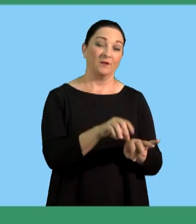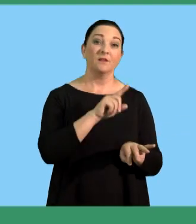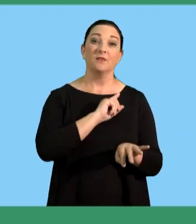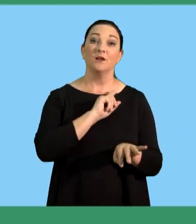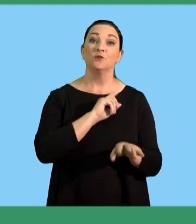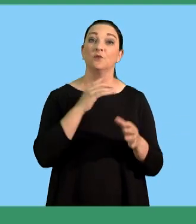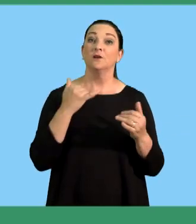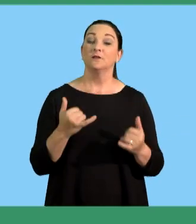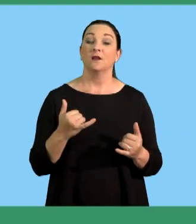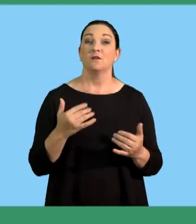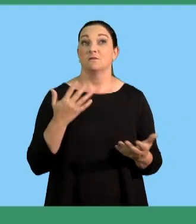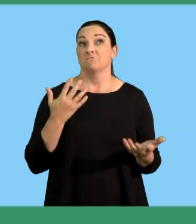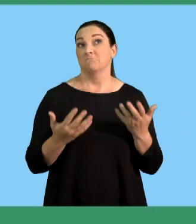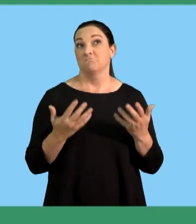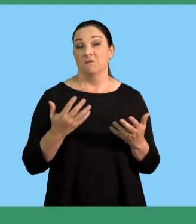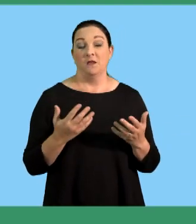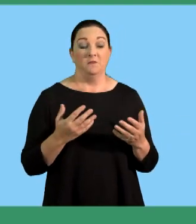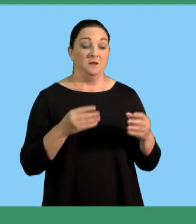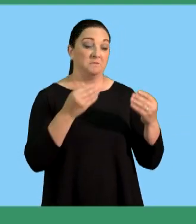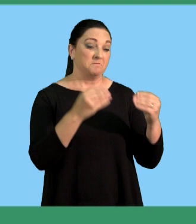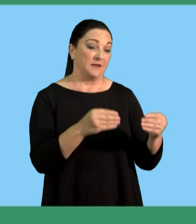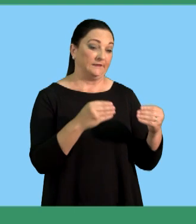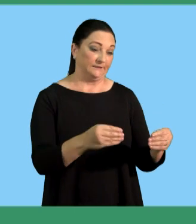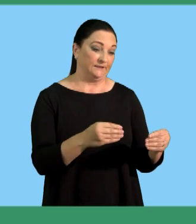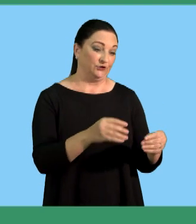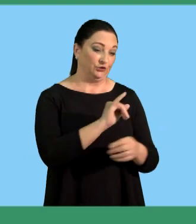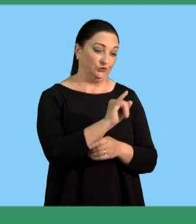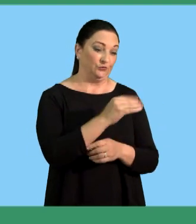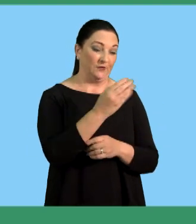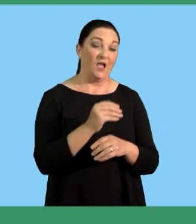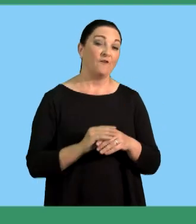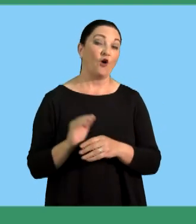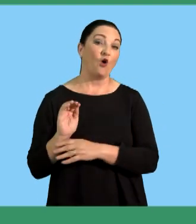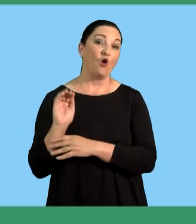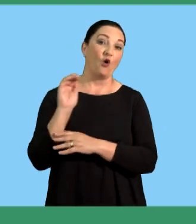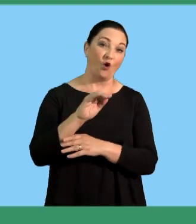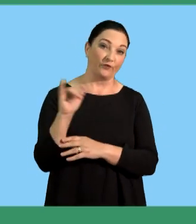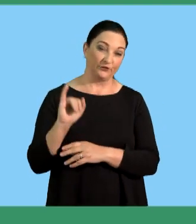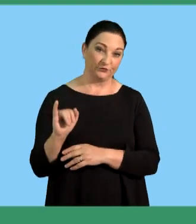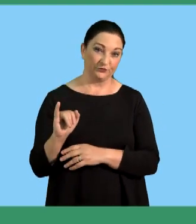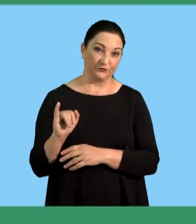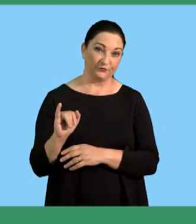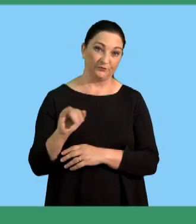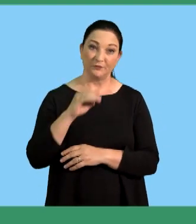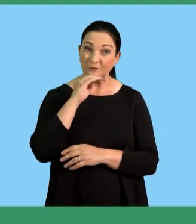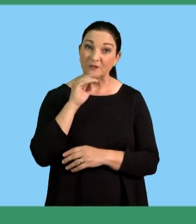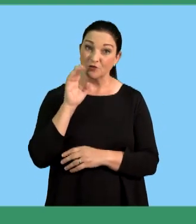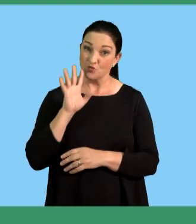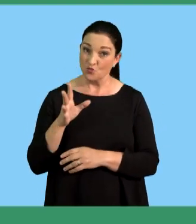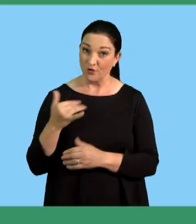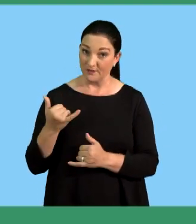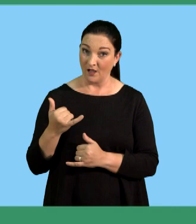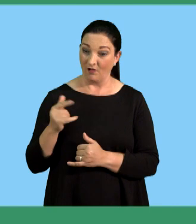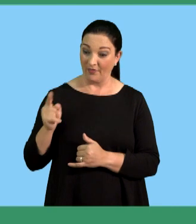So this does not mean if the business has insurance that is more than the value of the asset, it does not mean the business